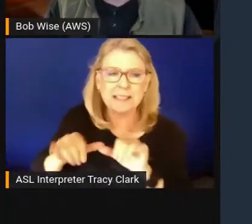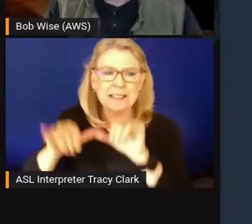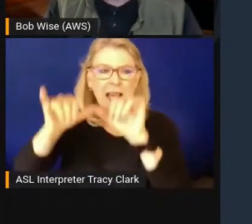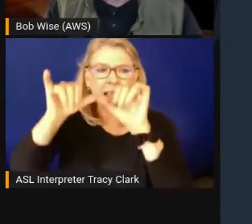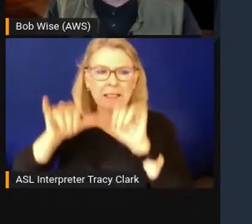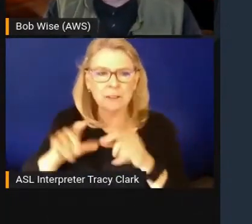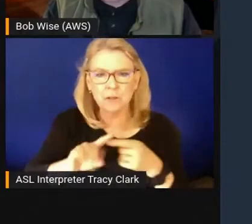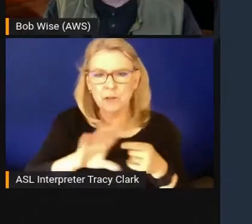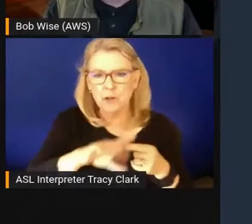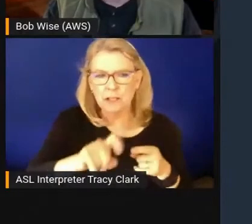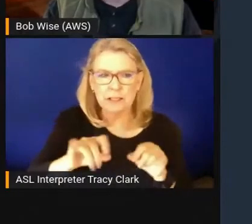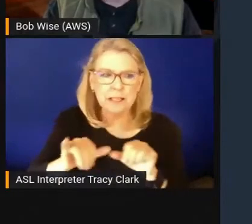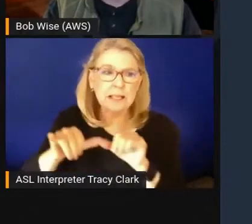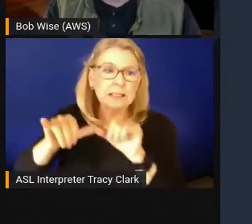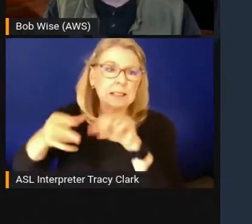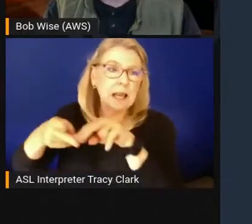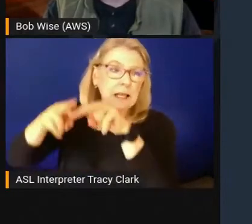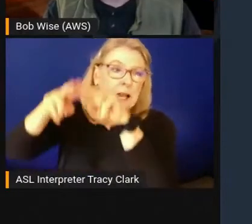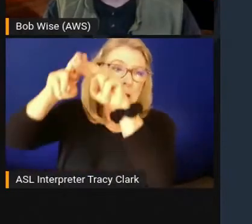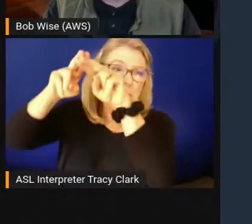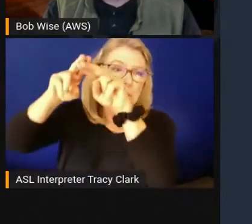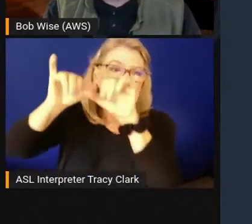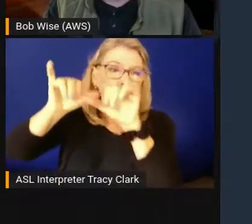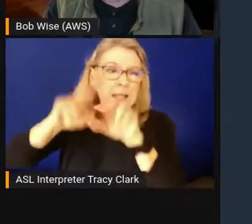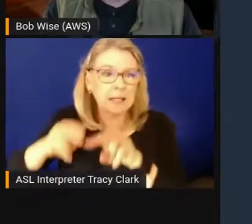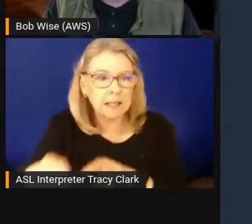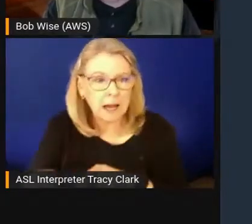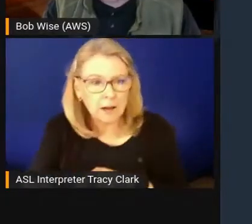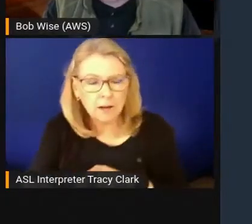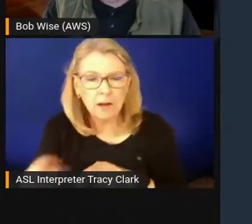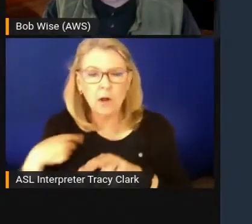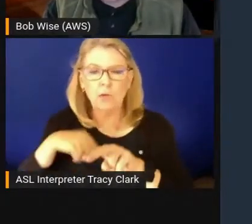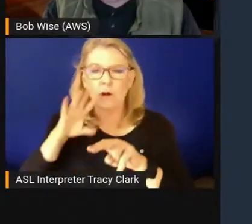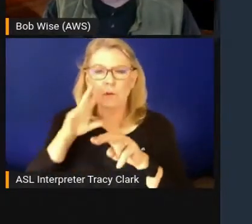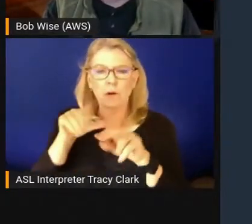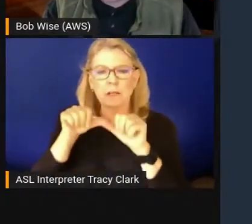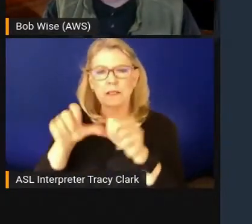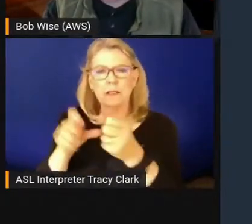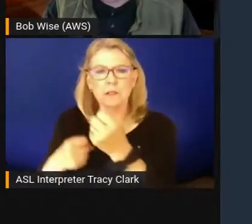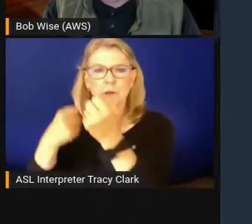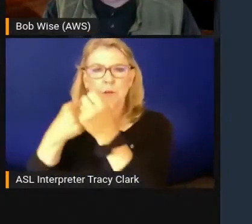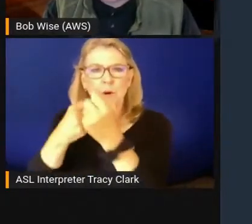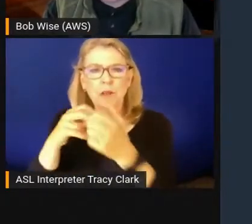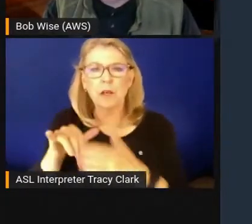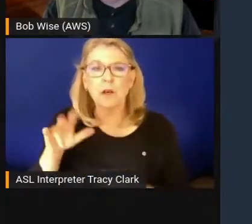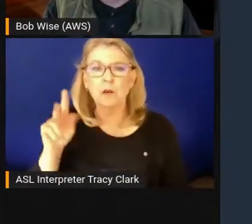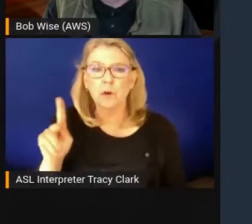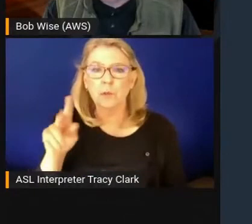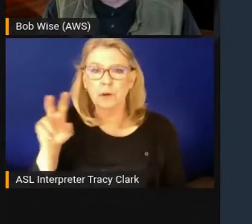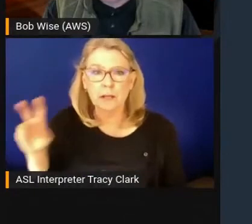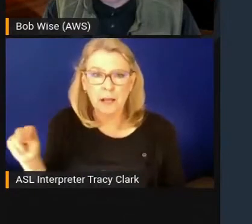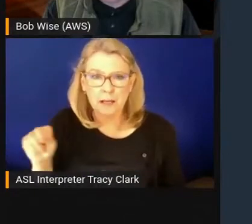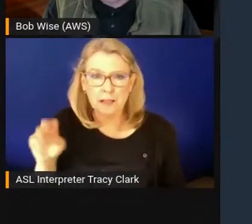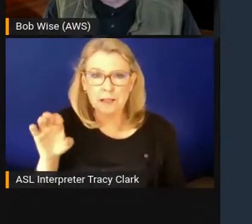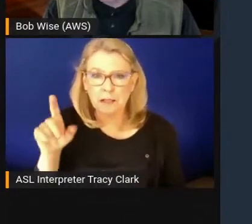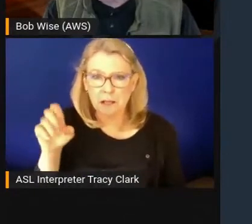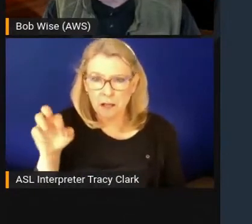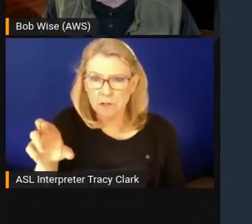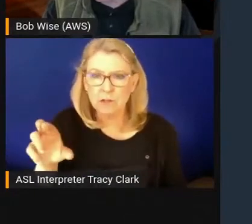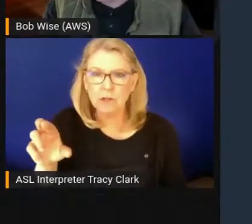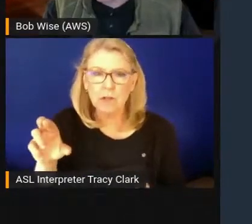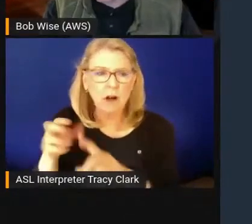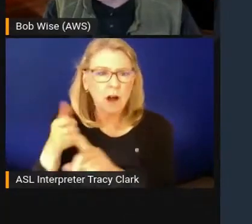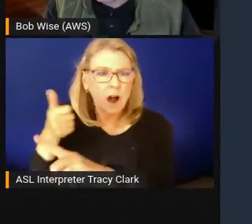down. We will continue to support the Kubernetes cluster autoscaler, but for really big clusters or for clusters that